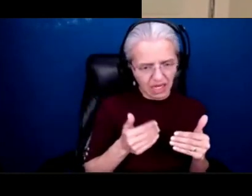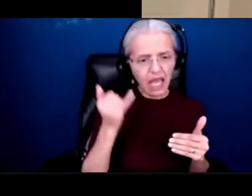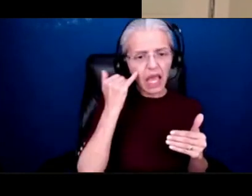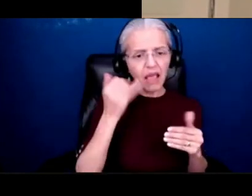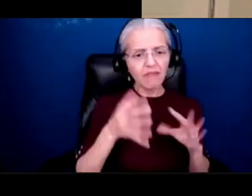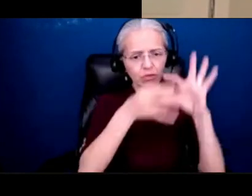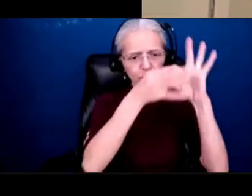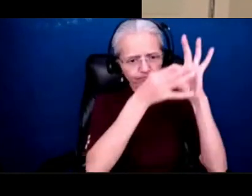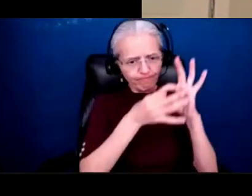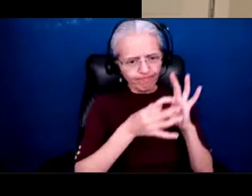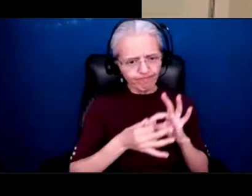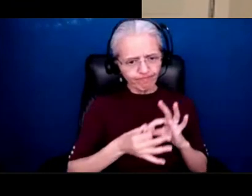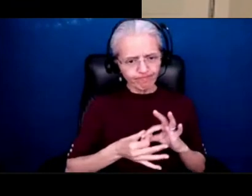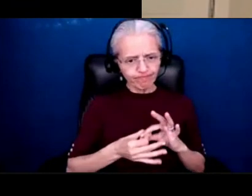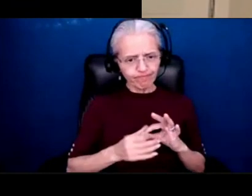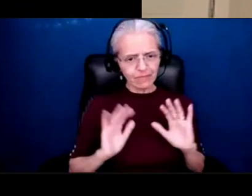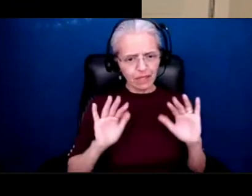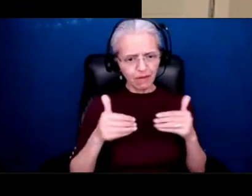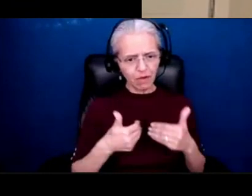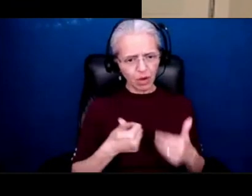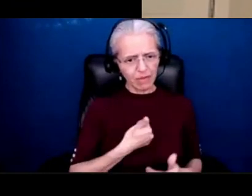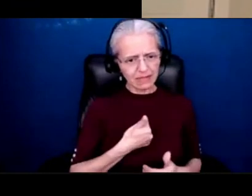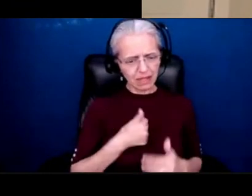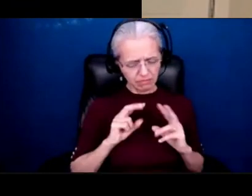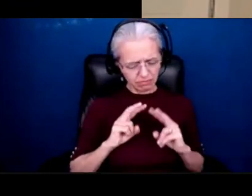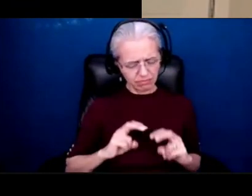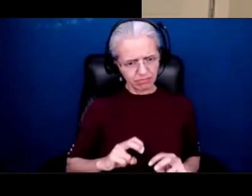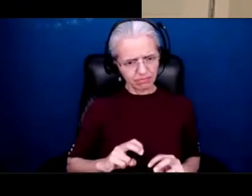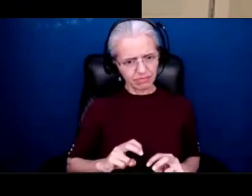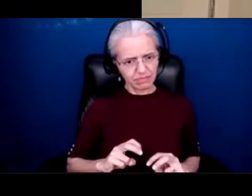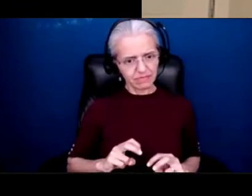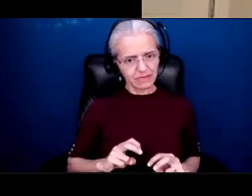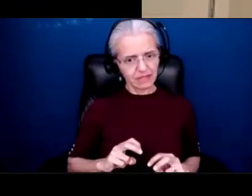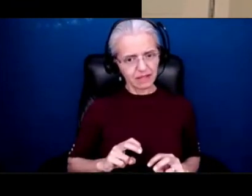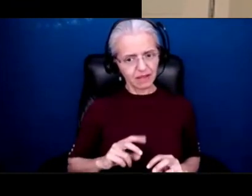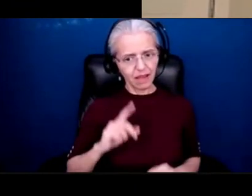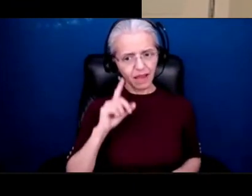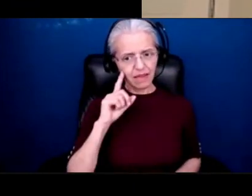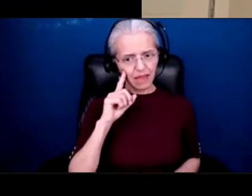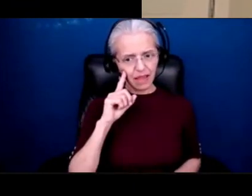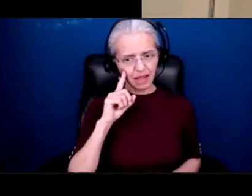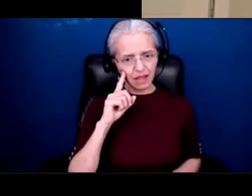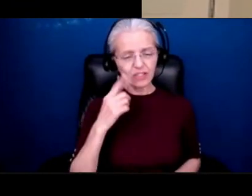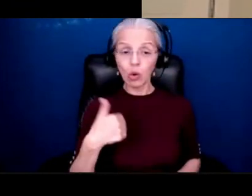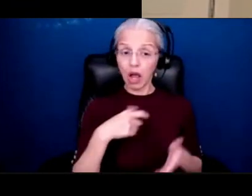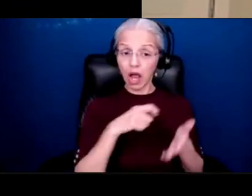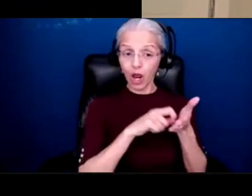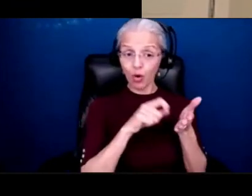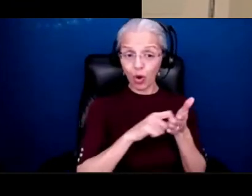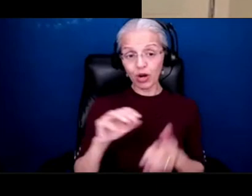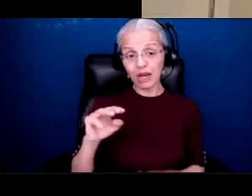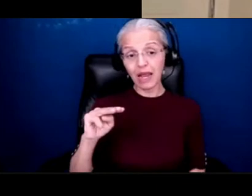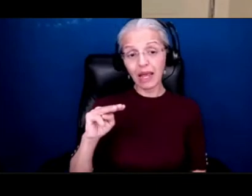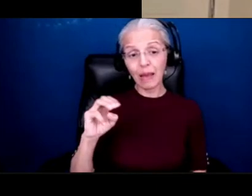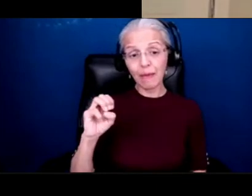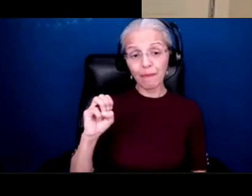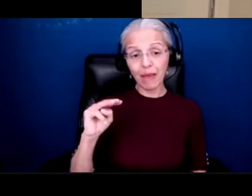once in a while. So, you know, I wrote this memoir, so I share the